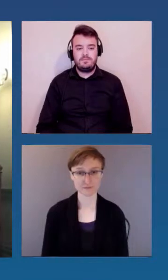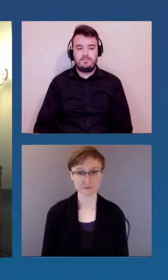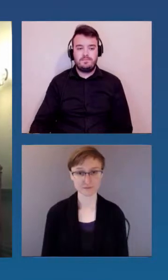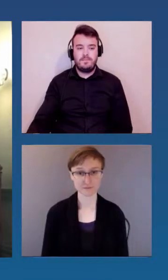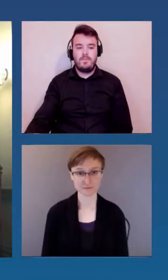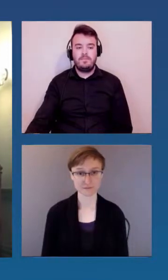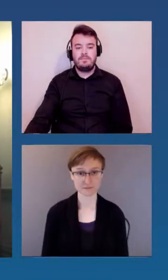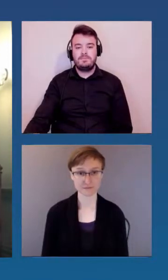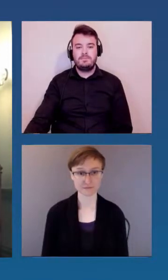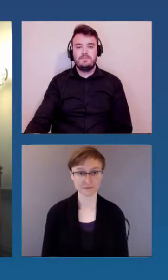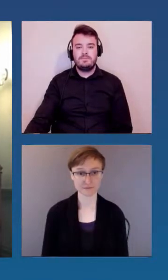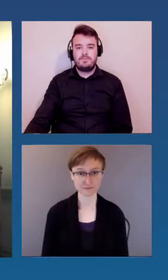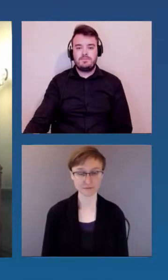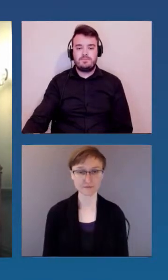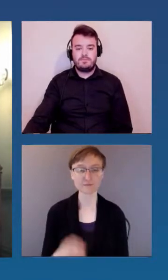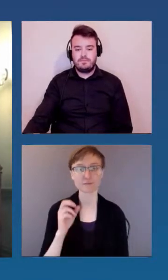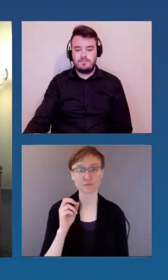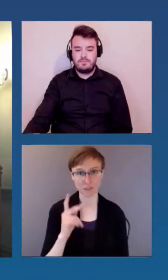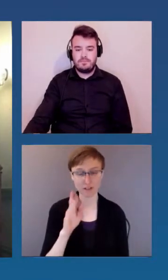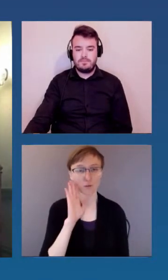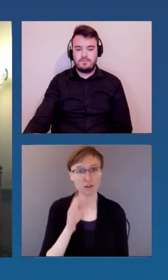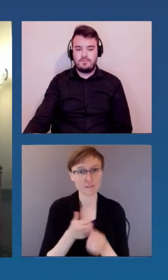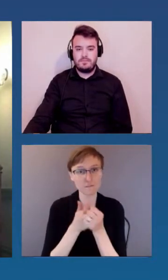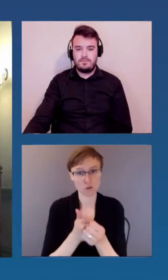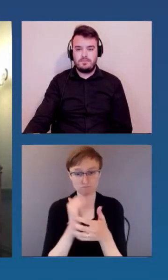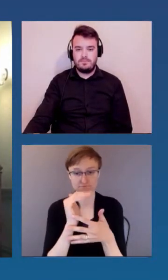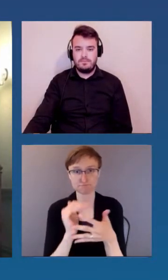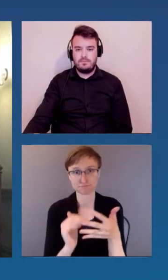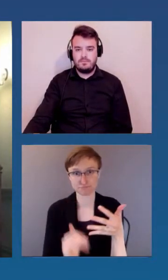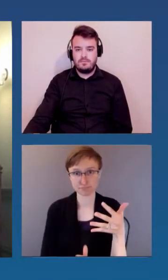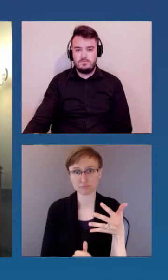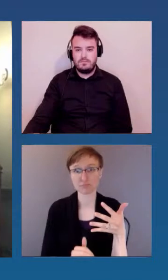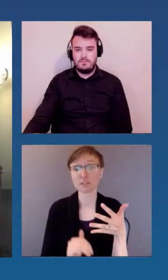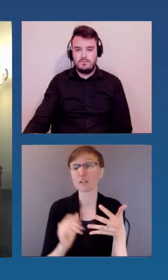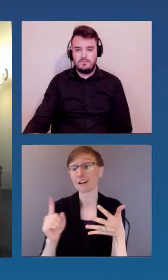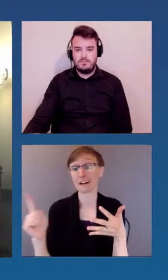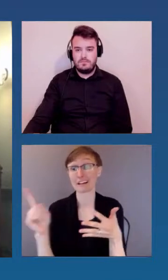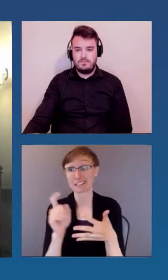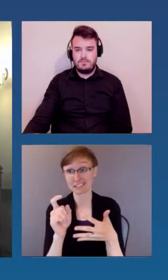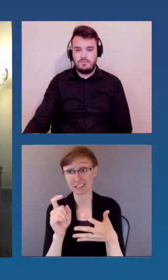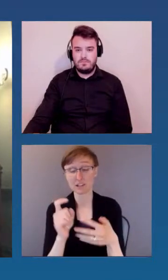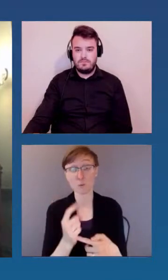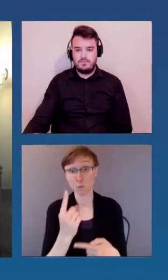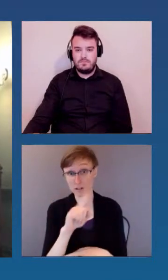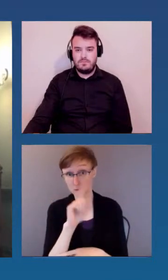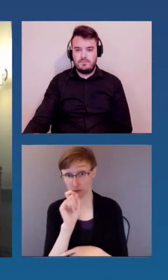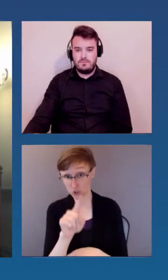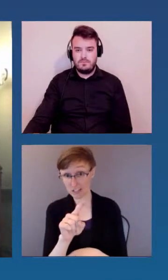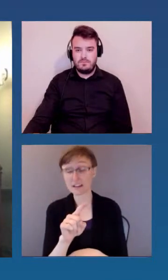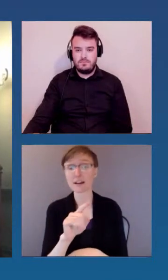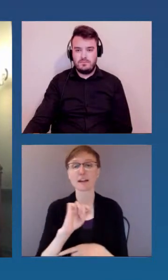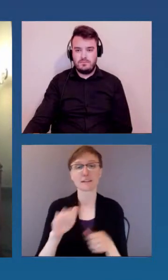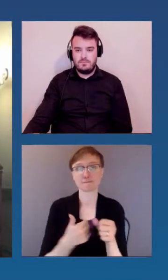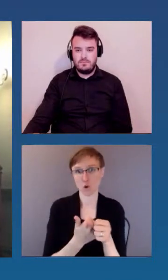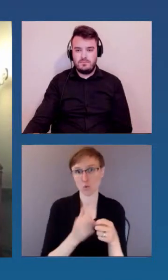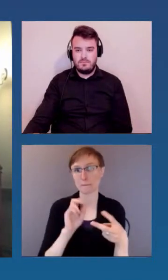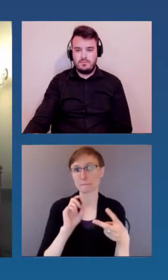I have missed your outlet, please speak up after I'm through the list. Vous n'avez pas besoin d'indiquer si vous êtes présent, sauf si je n'ai pas mentionné votre